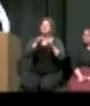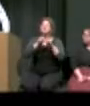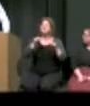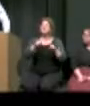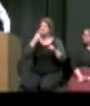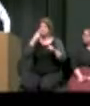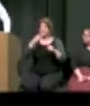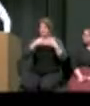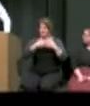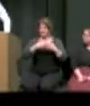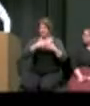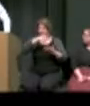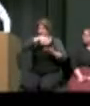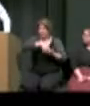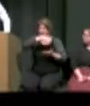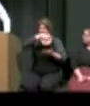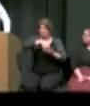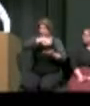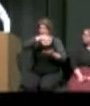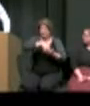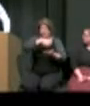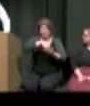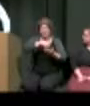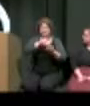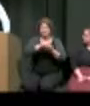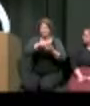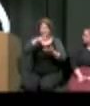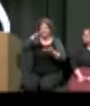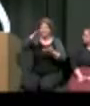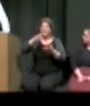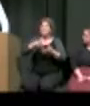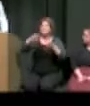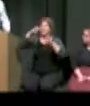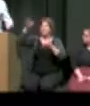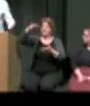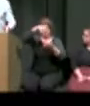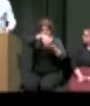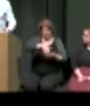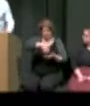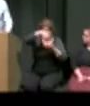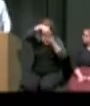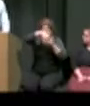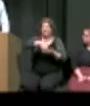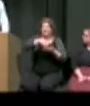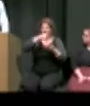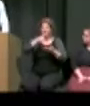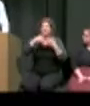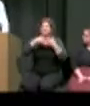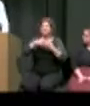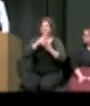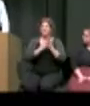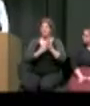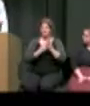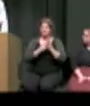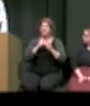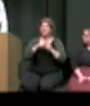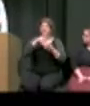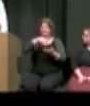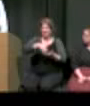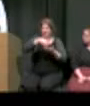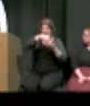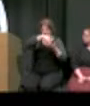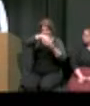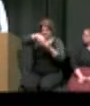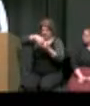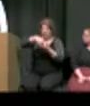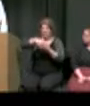us mechanically dredging it here with the bucket. So that's the mechanical part, but being able to pump it